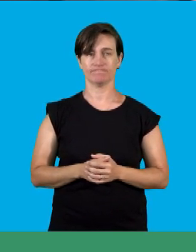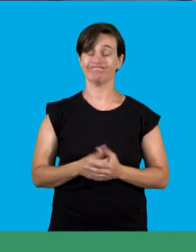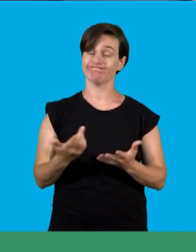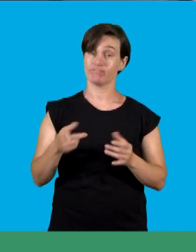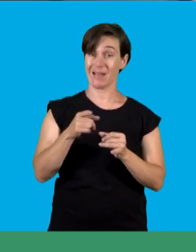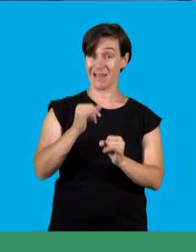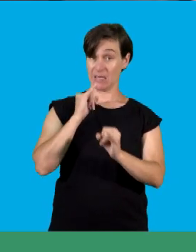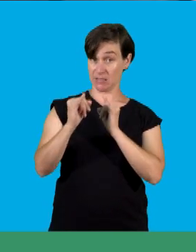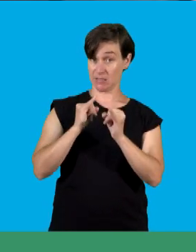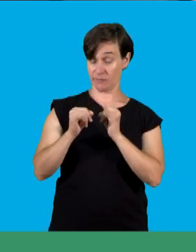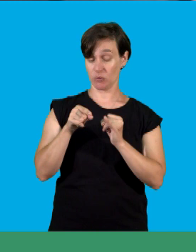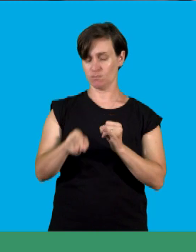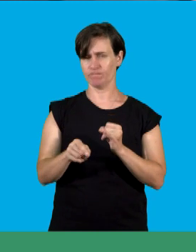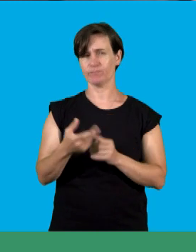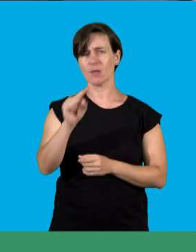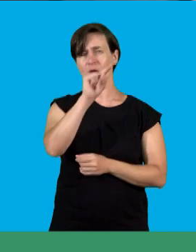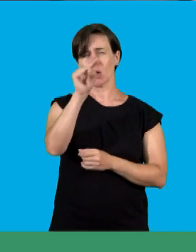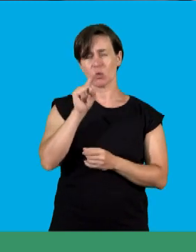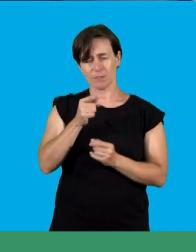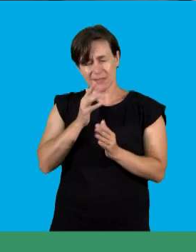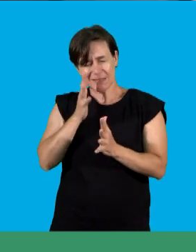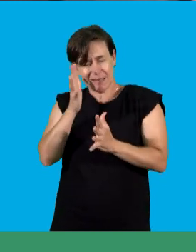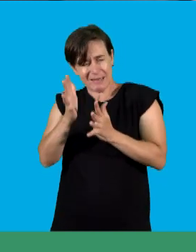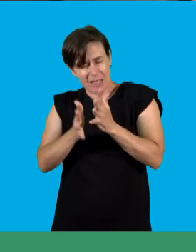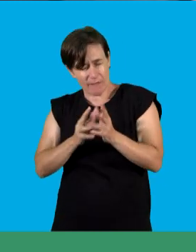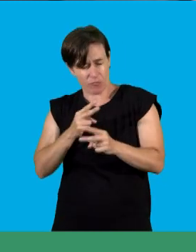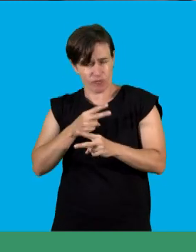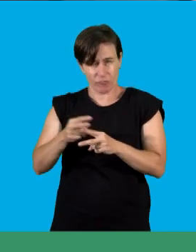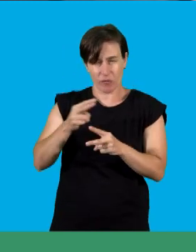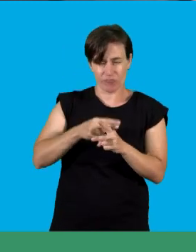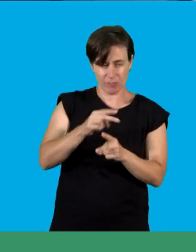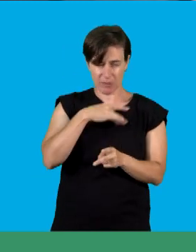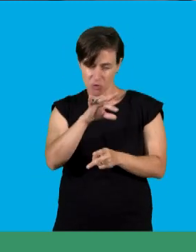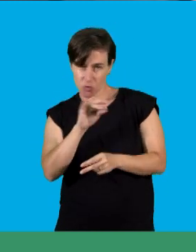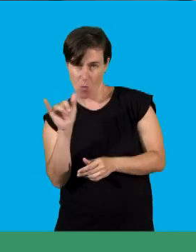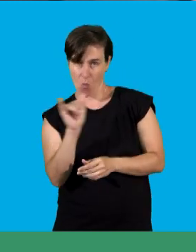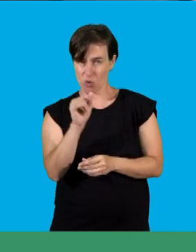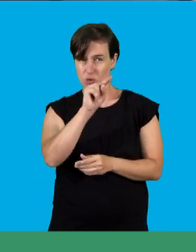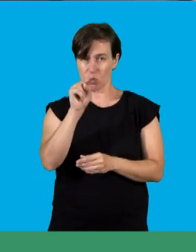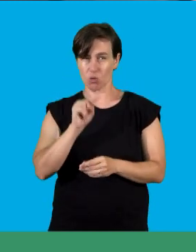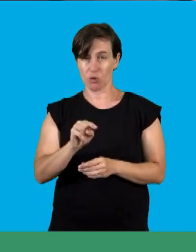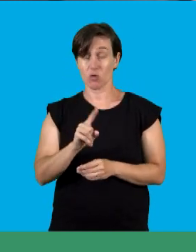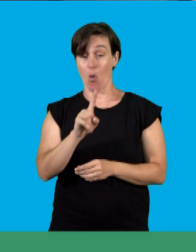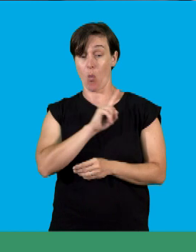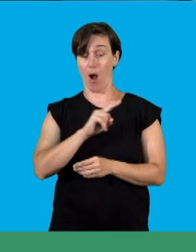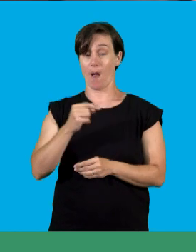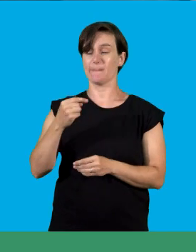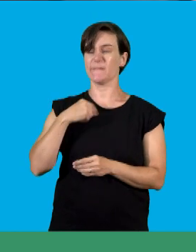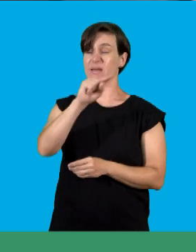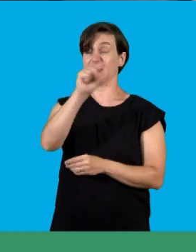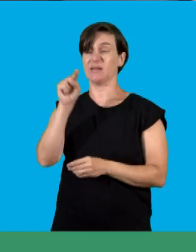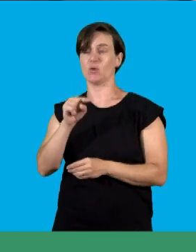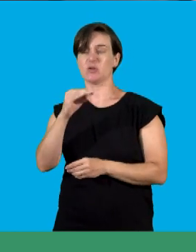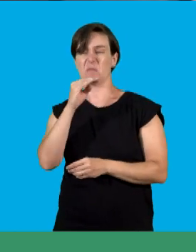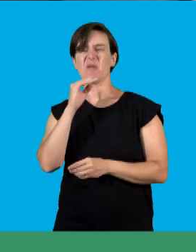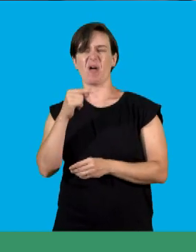interviews, questions should be carefully prepared and selected to avoid bias. And remember, when it's bias, it